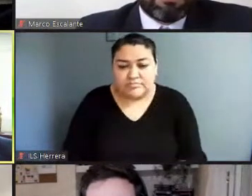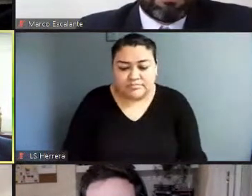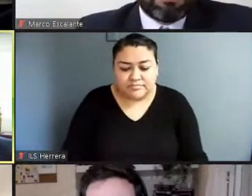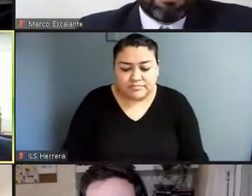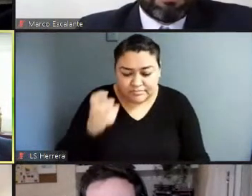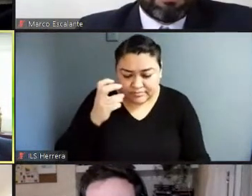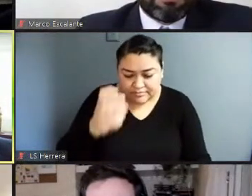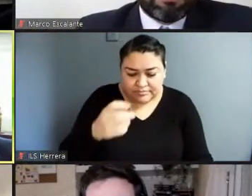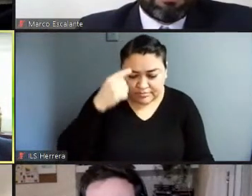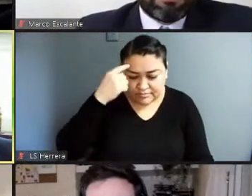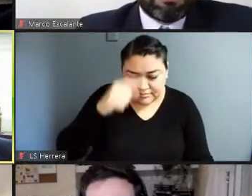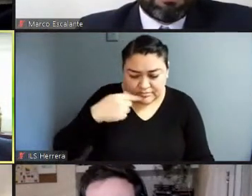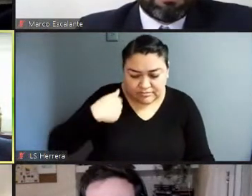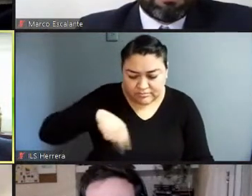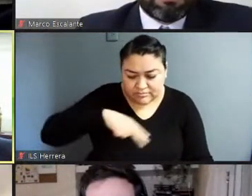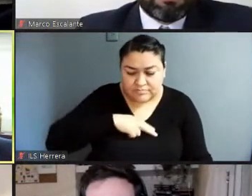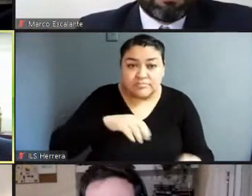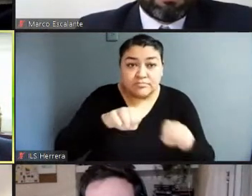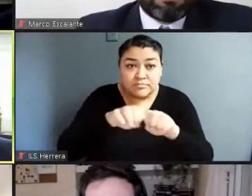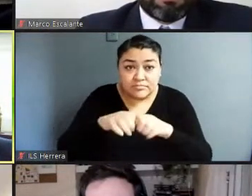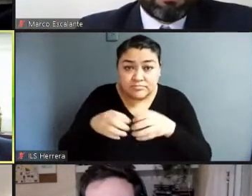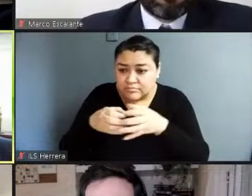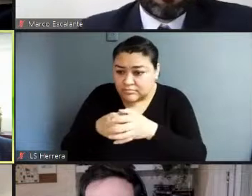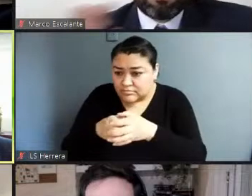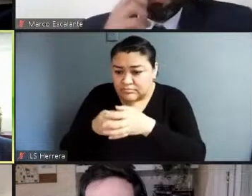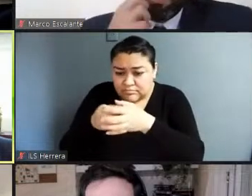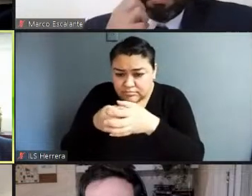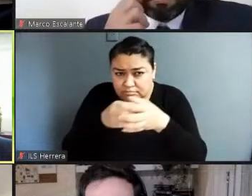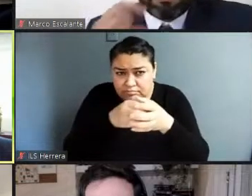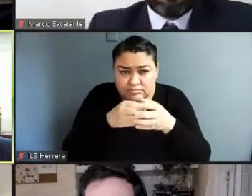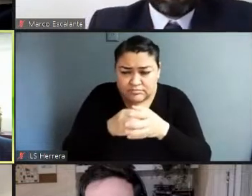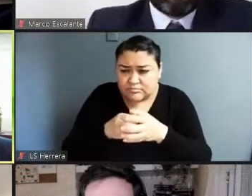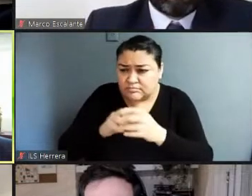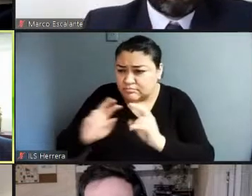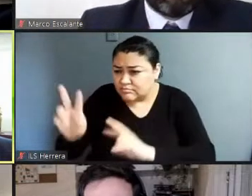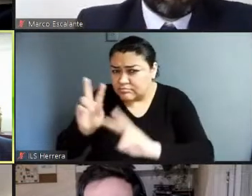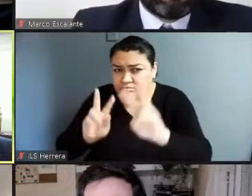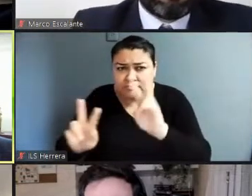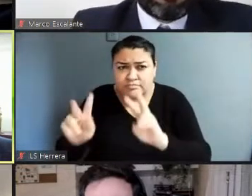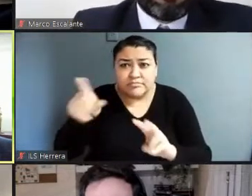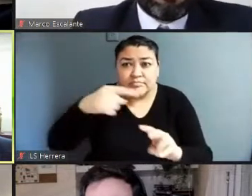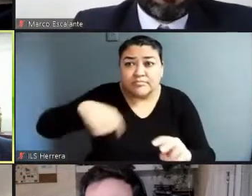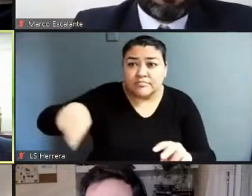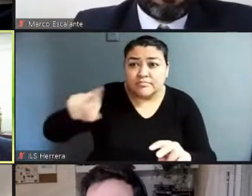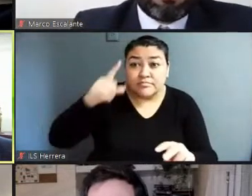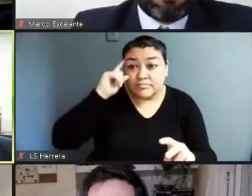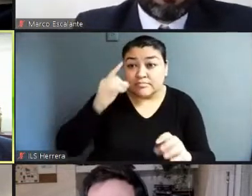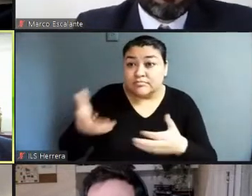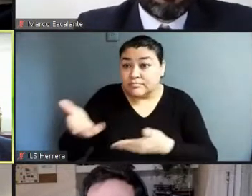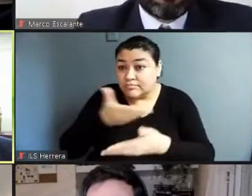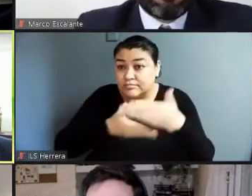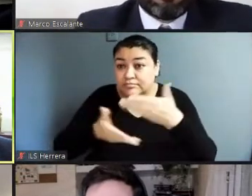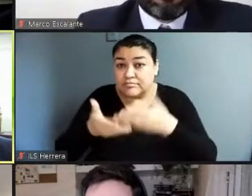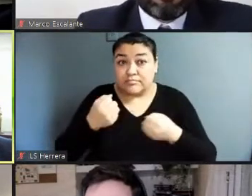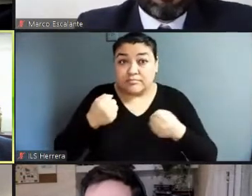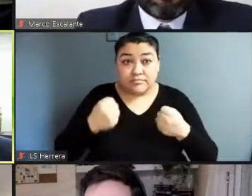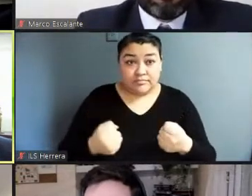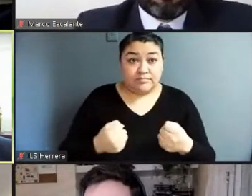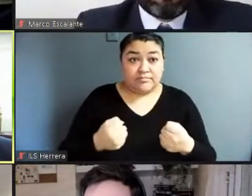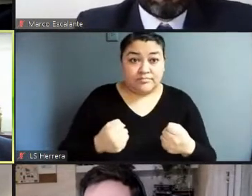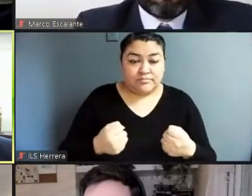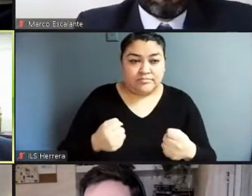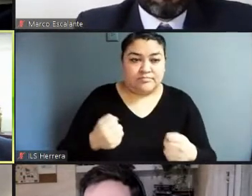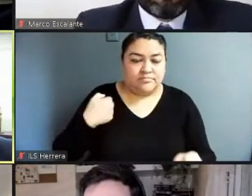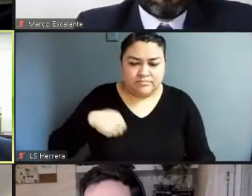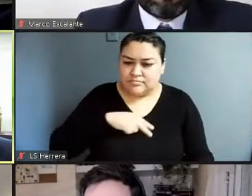we work. And we work in small work groups, trying to strengthen that